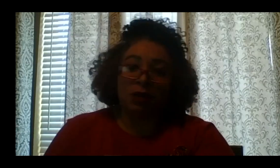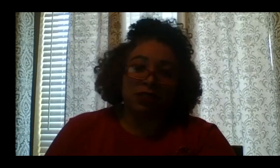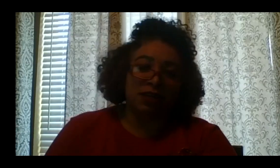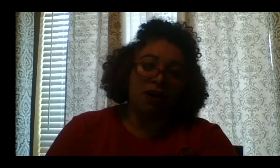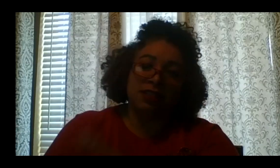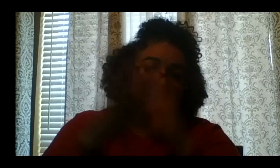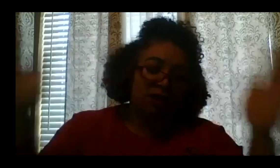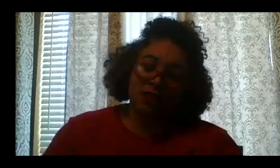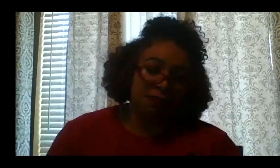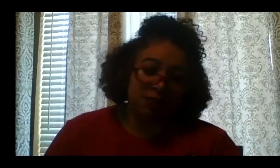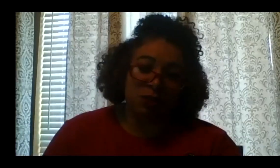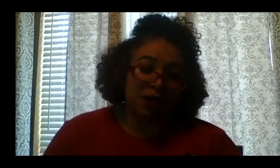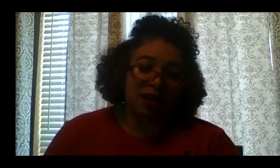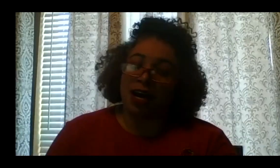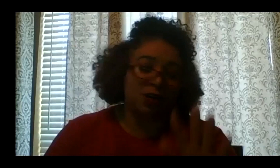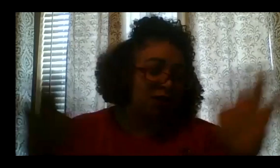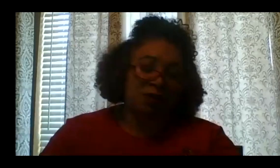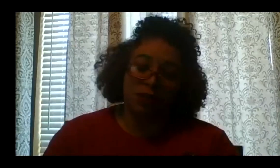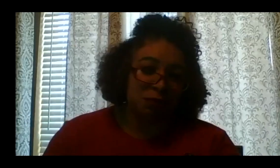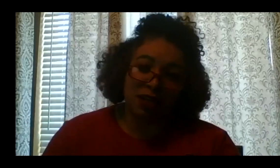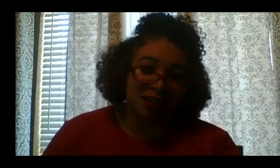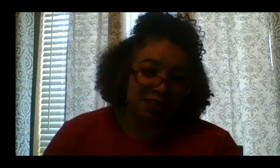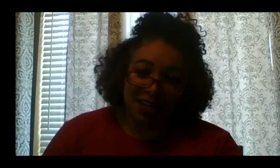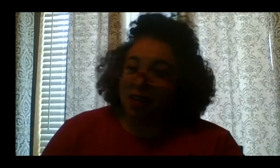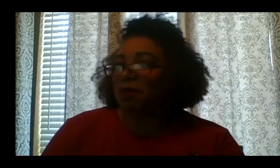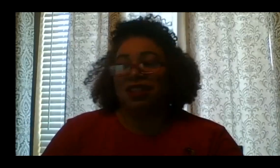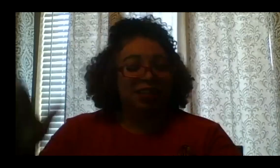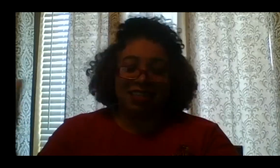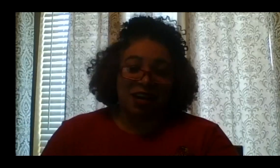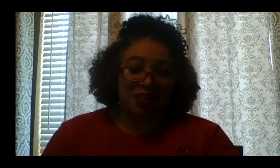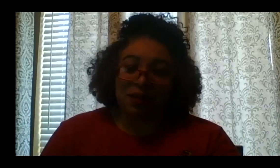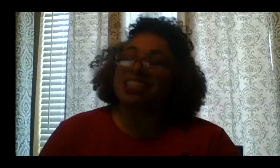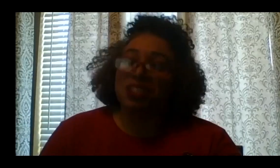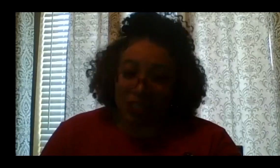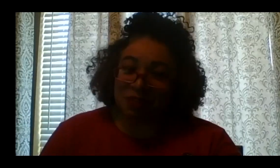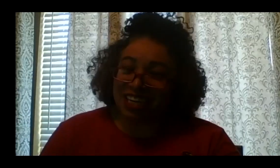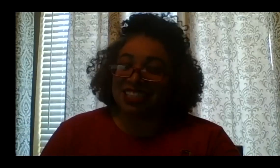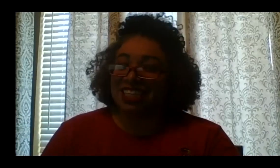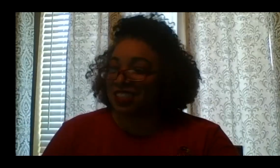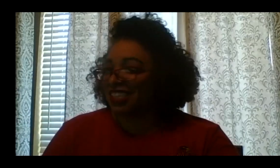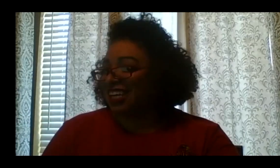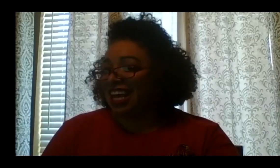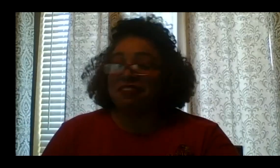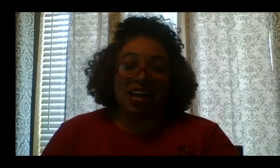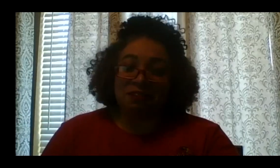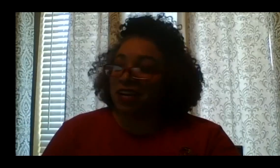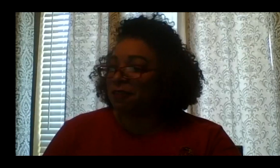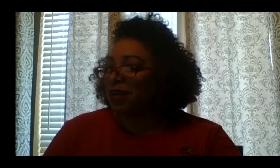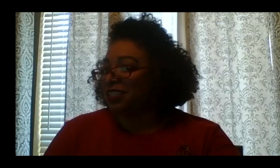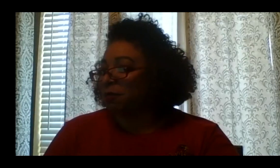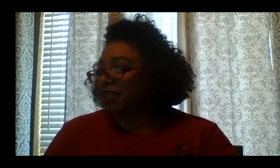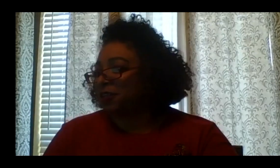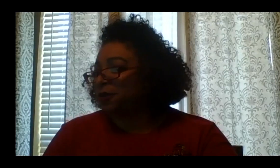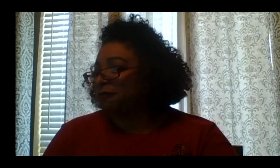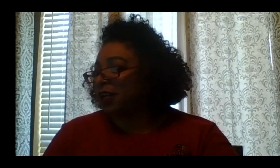and follow us in all the different social media. I don't know all the social media, but it's out there. But trust me, they have a lot of great